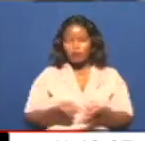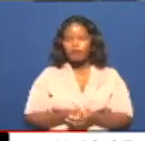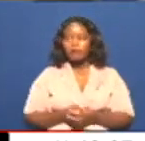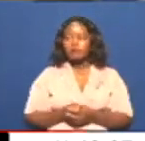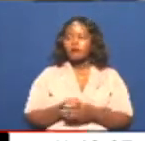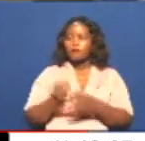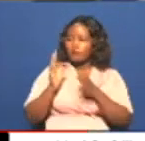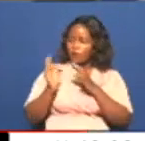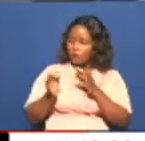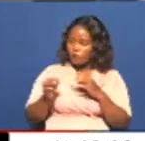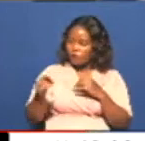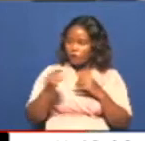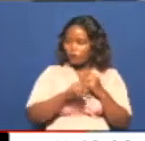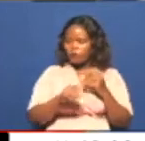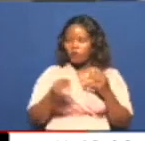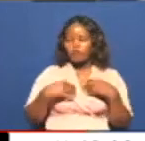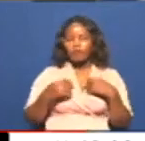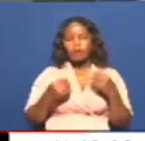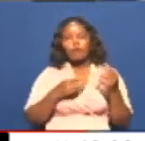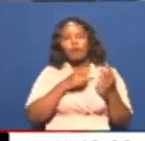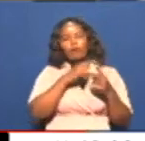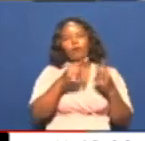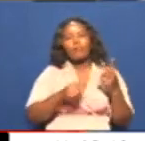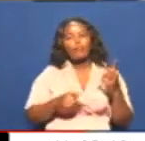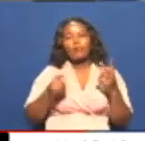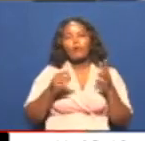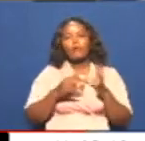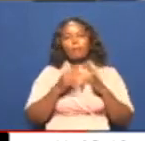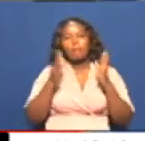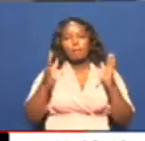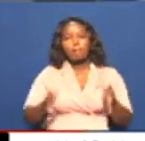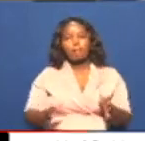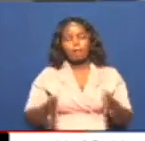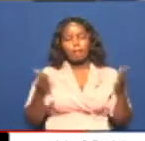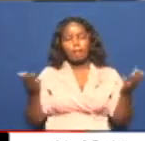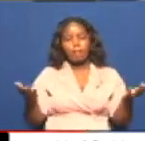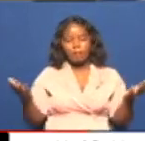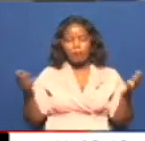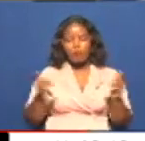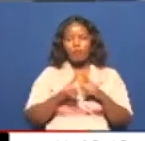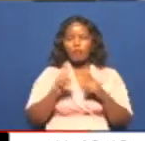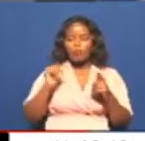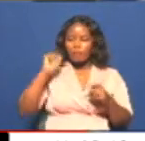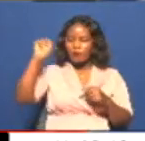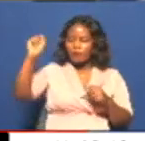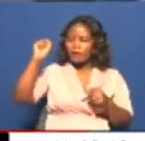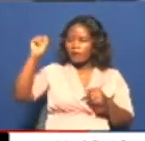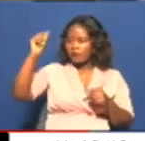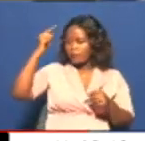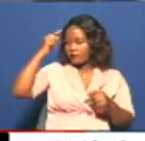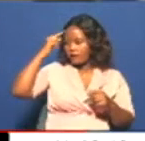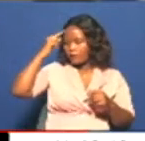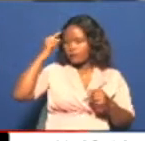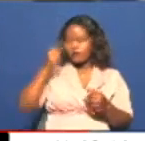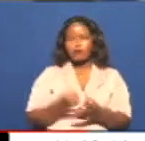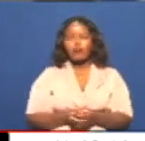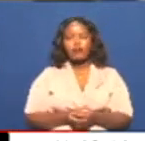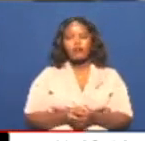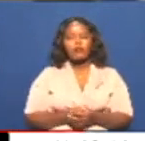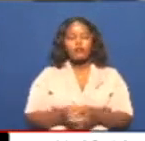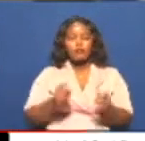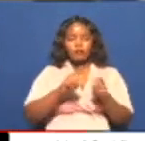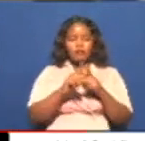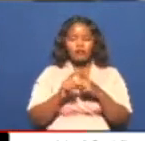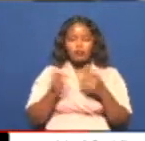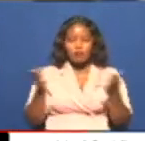have two peripheries of political thinking at any given time, and we end up